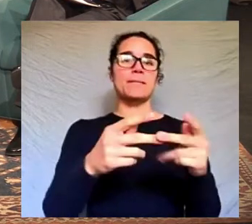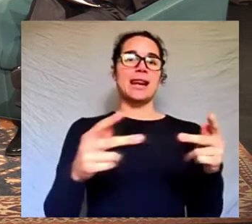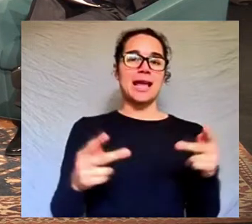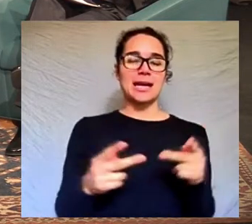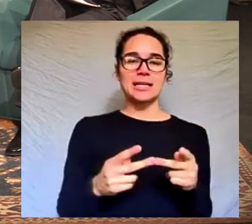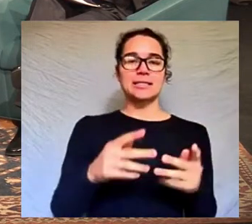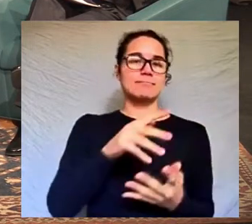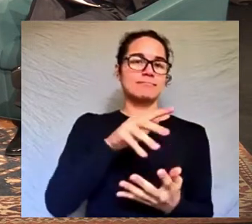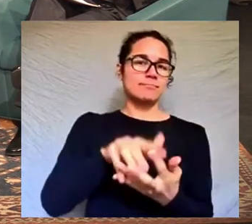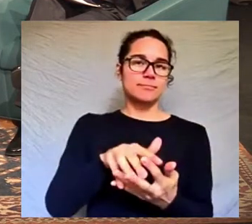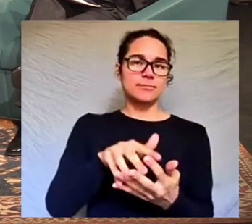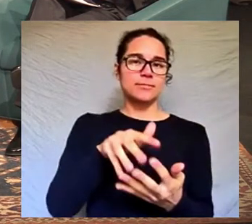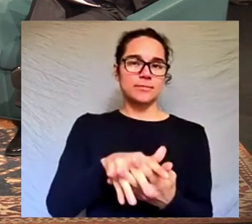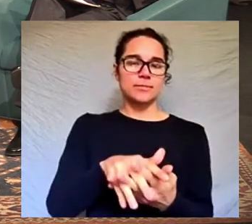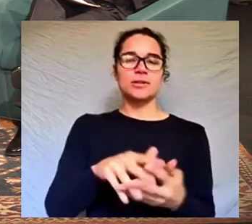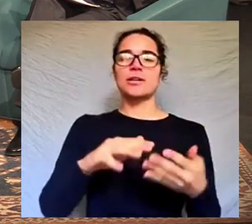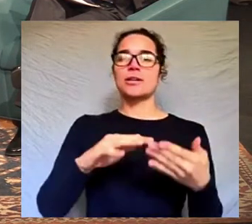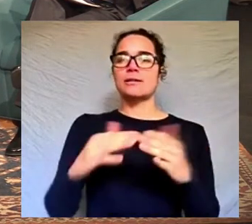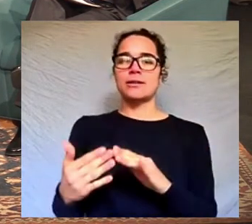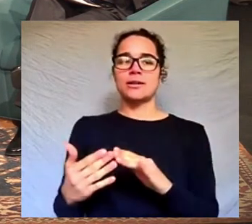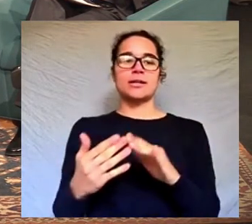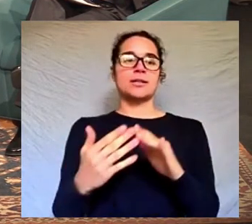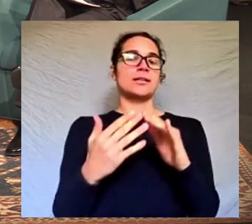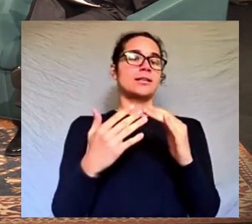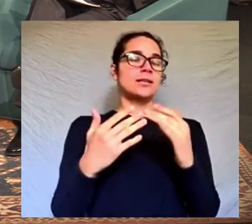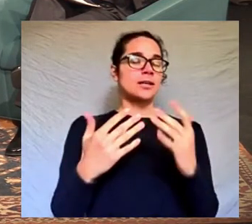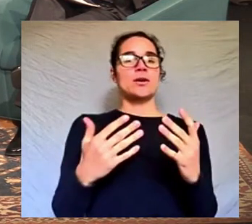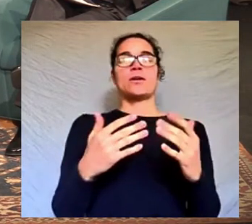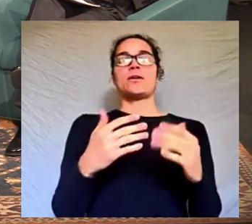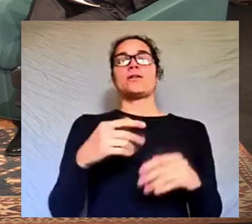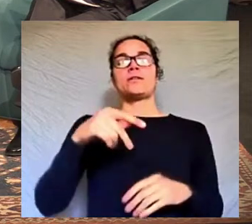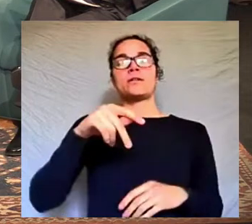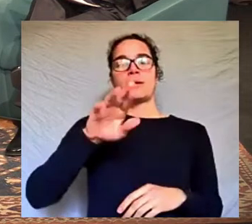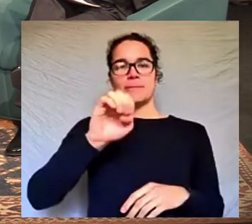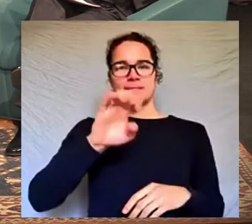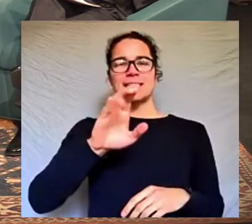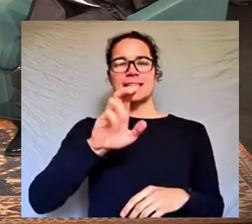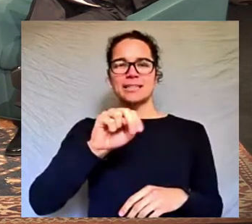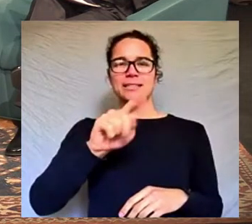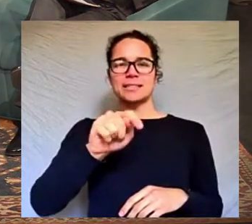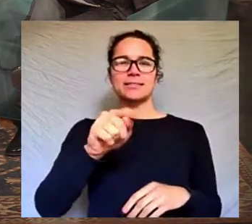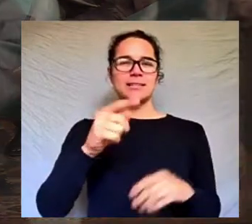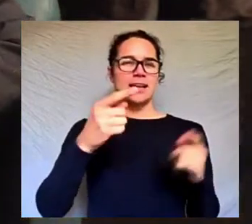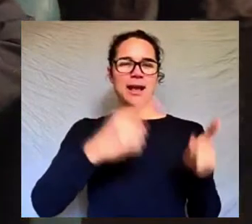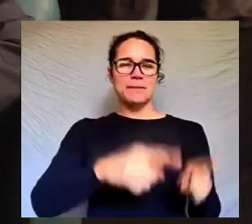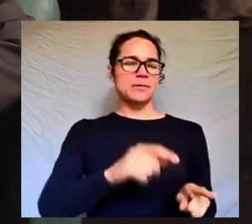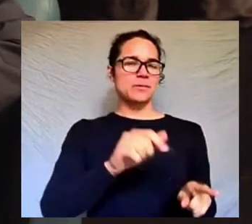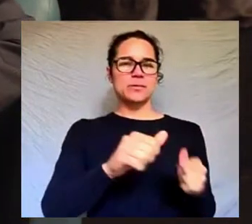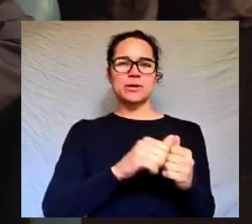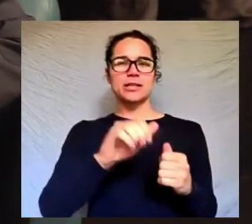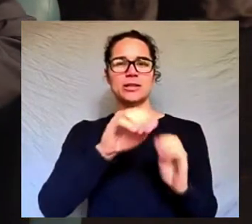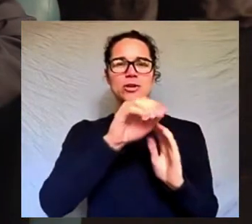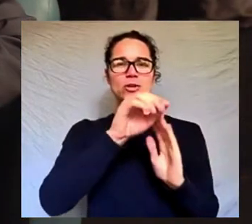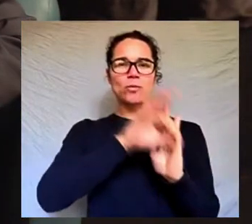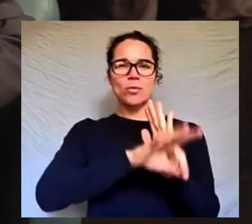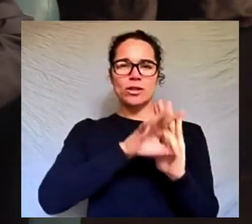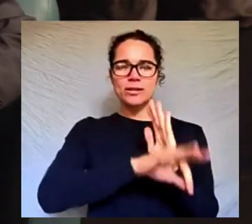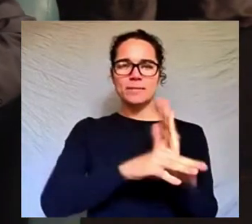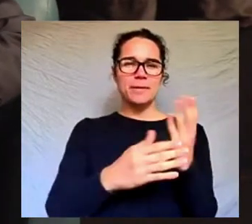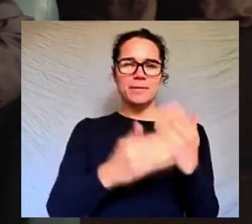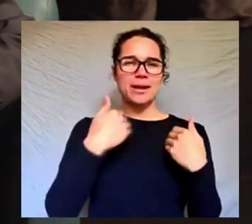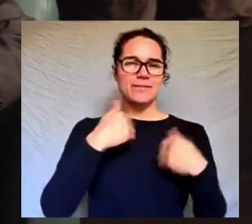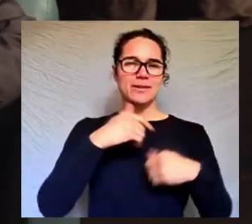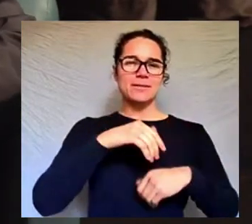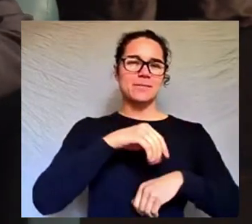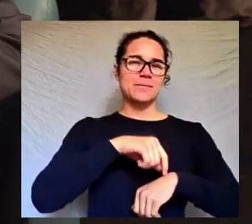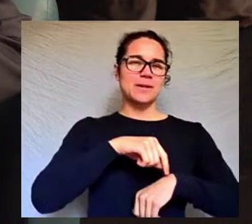community. This precinct station in New Orleans, you know, if you had more time, you probably could have done a second line